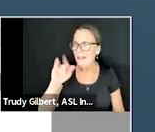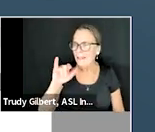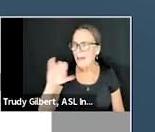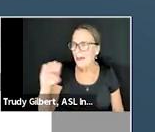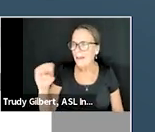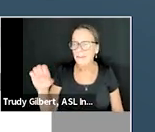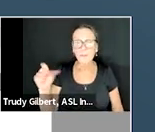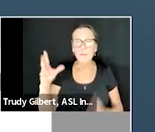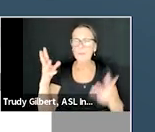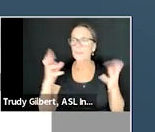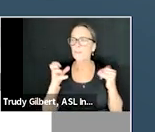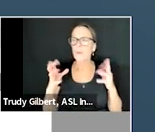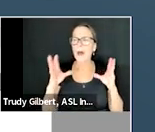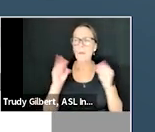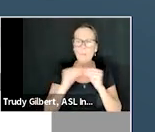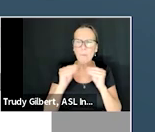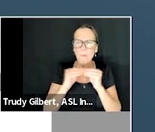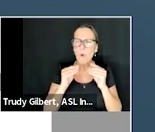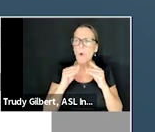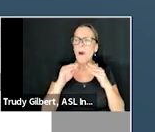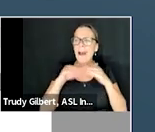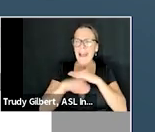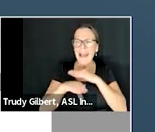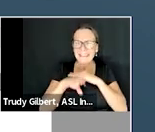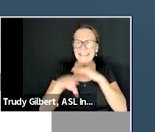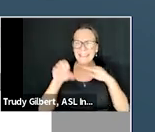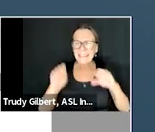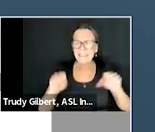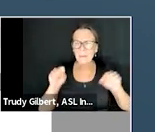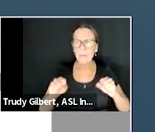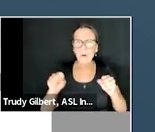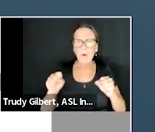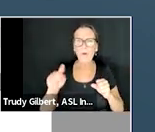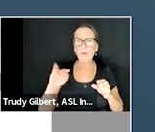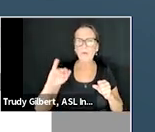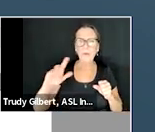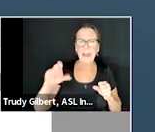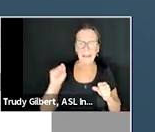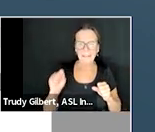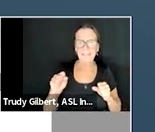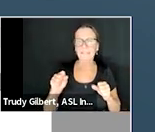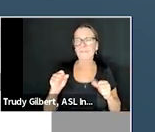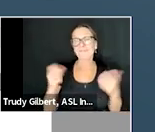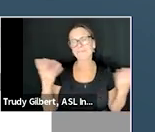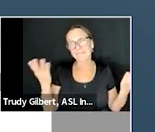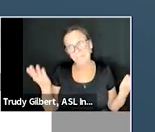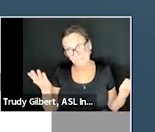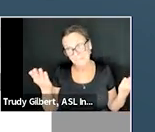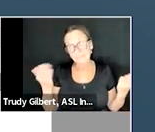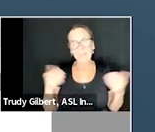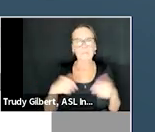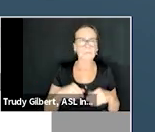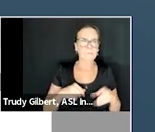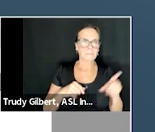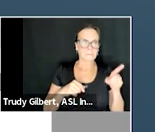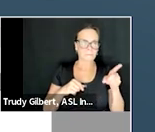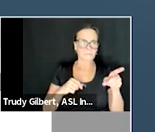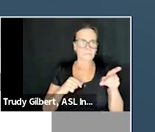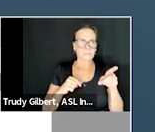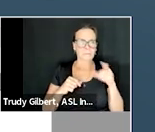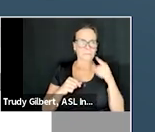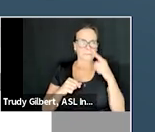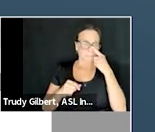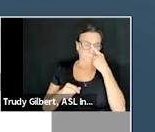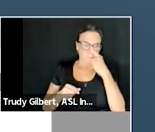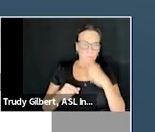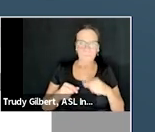want more accessible trails, and particularly unpaved trails. So the photo that is on the